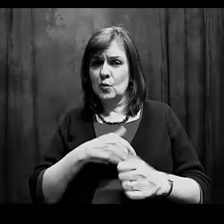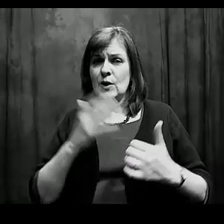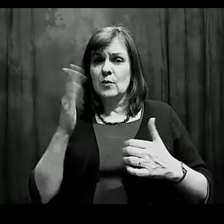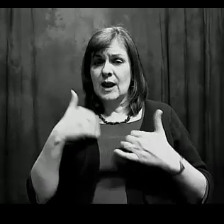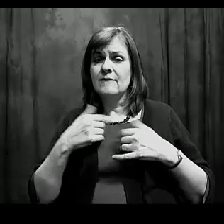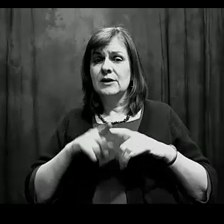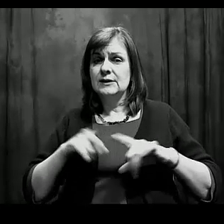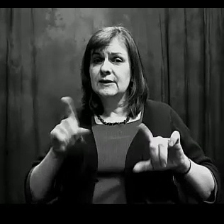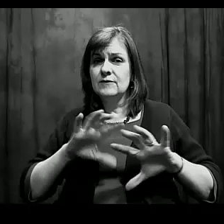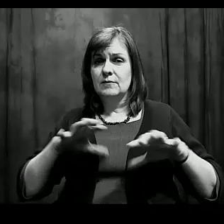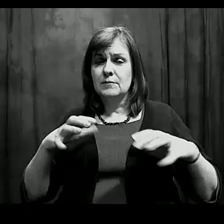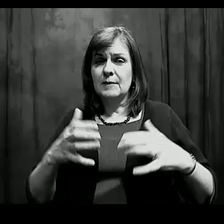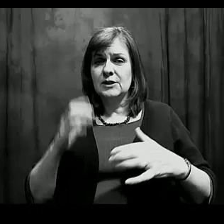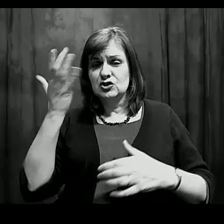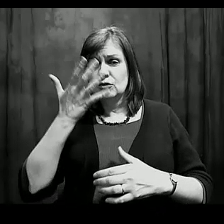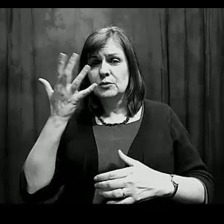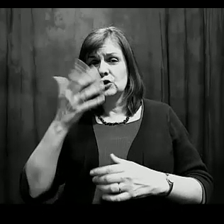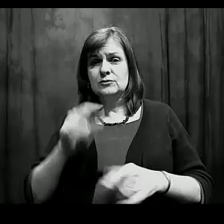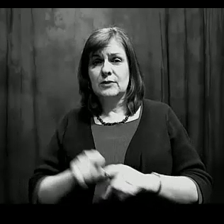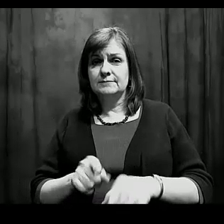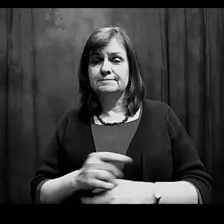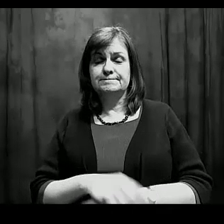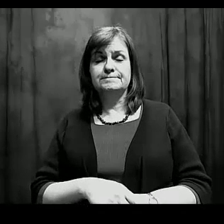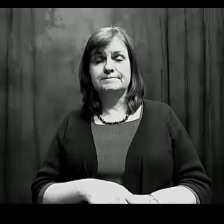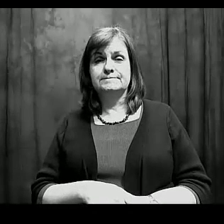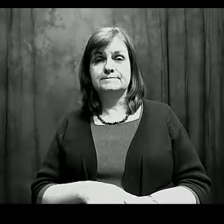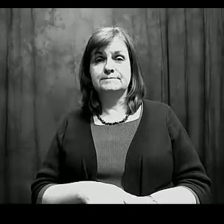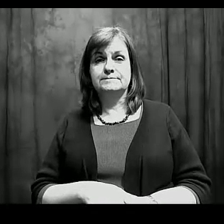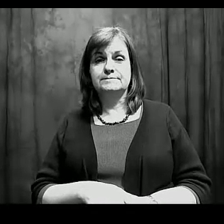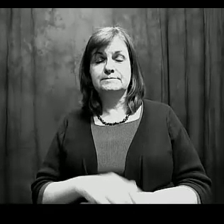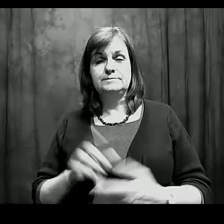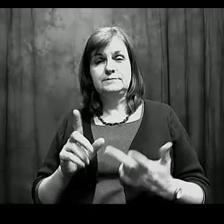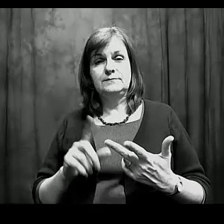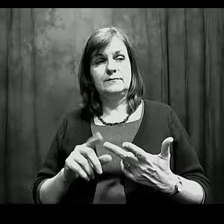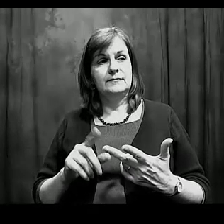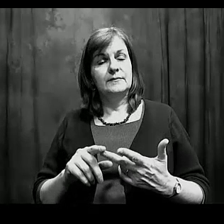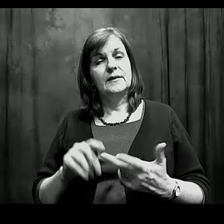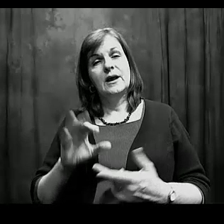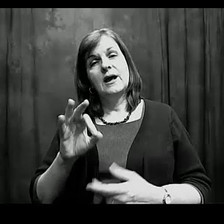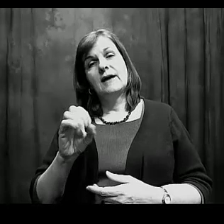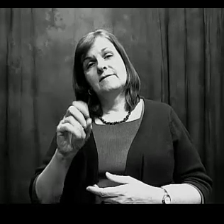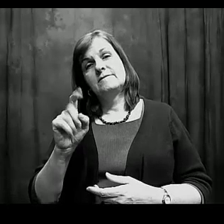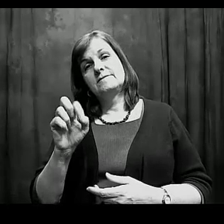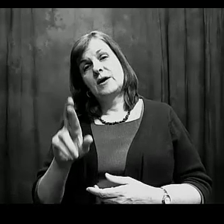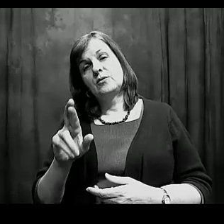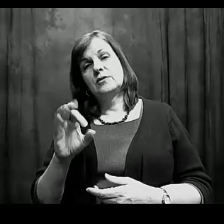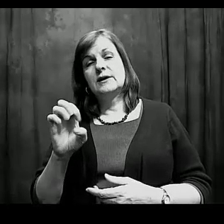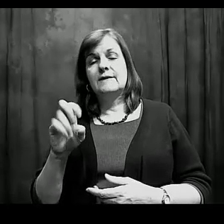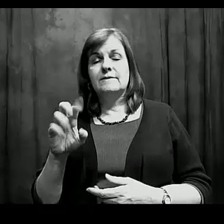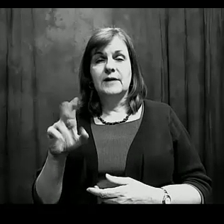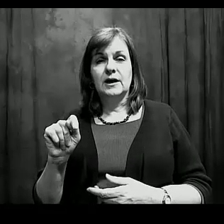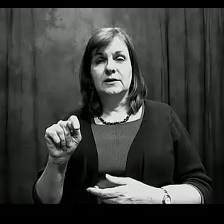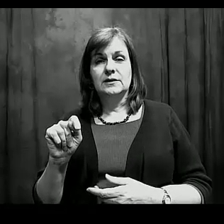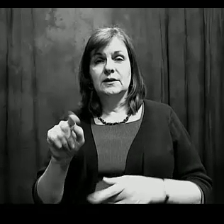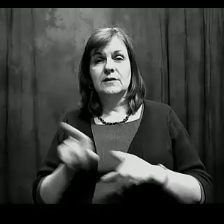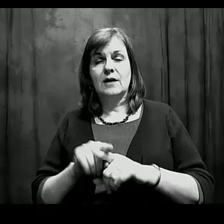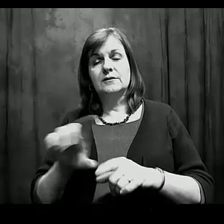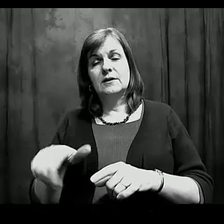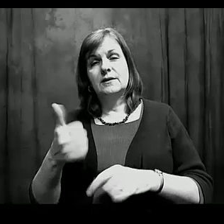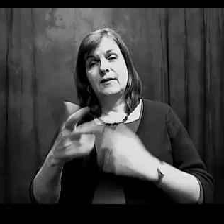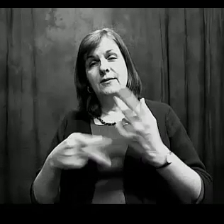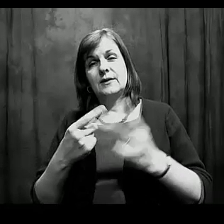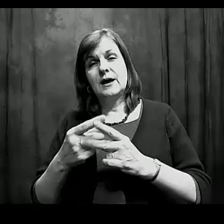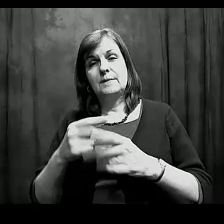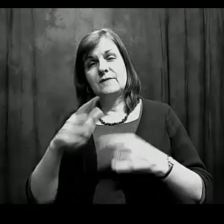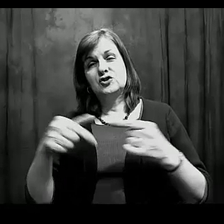a different looking population, wouldn't it? Okay. Founder effect is also a type of genetic drift. So